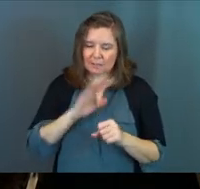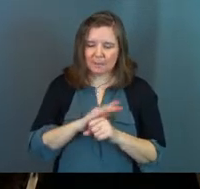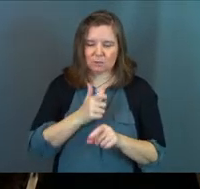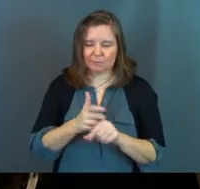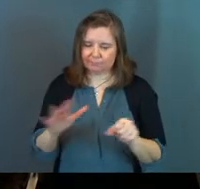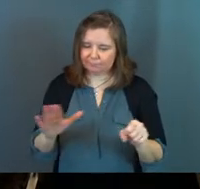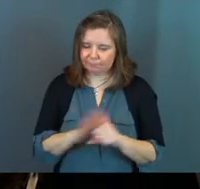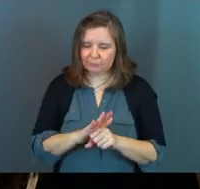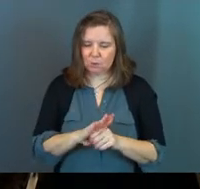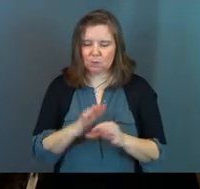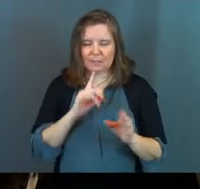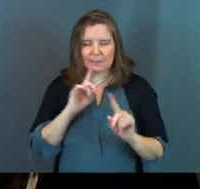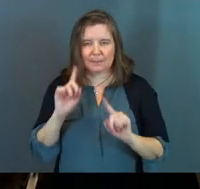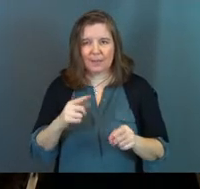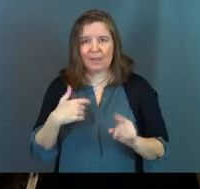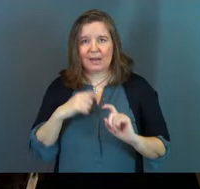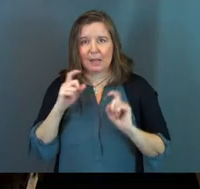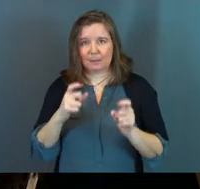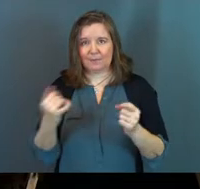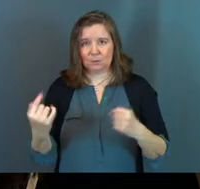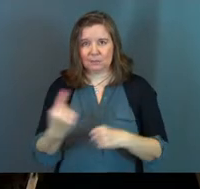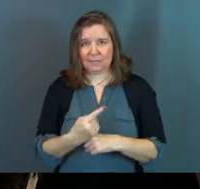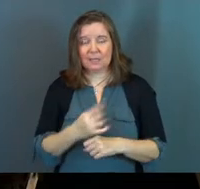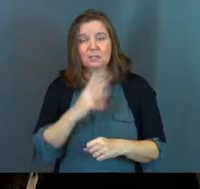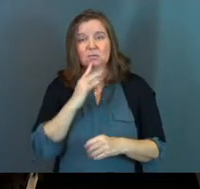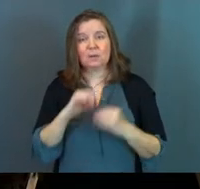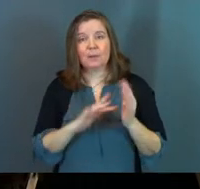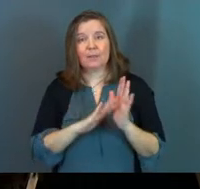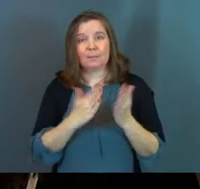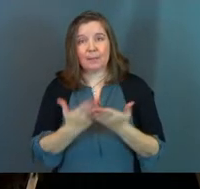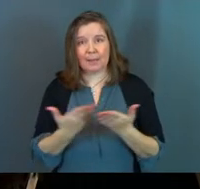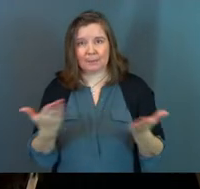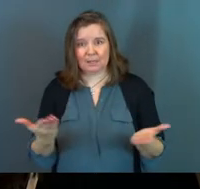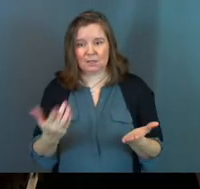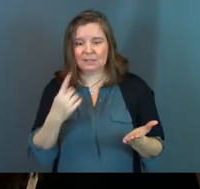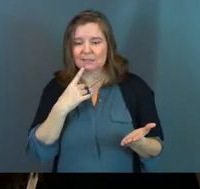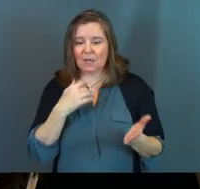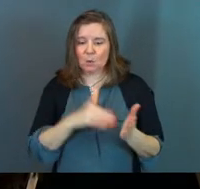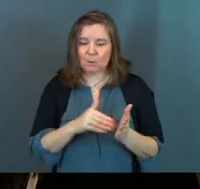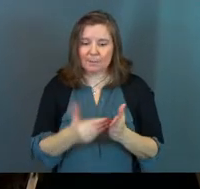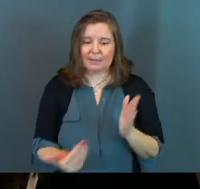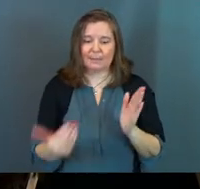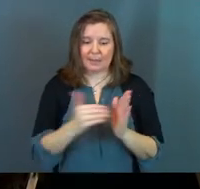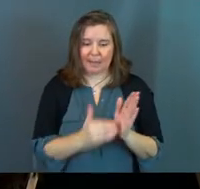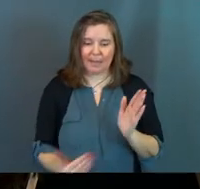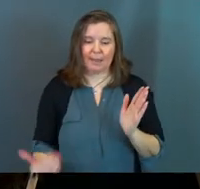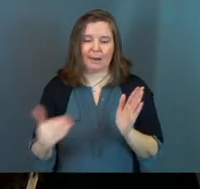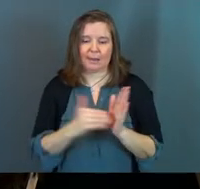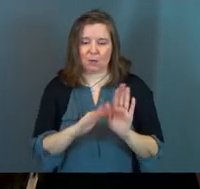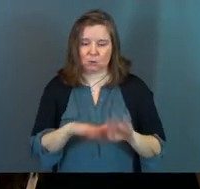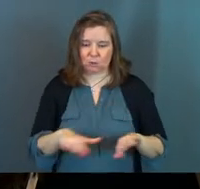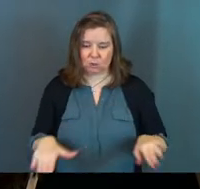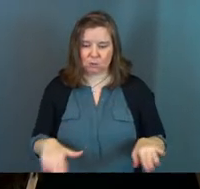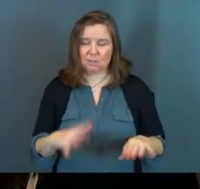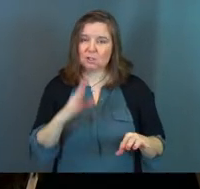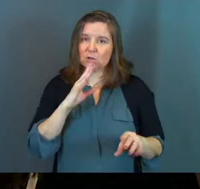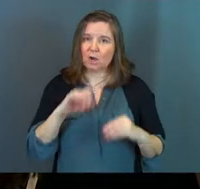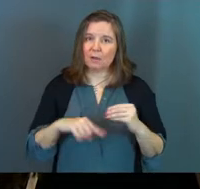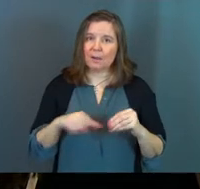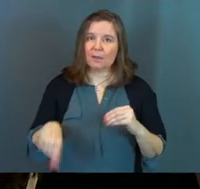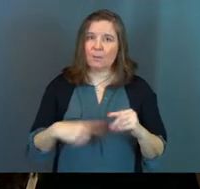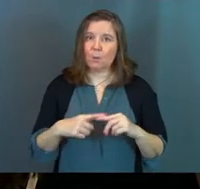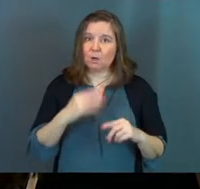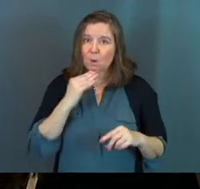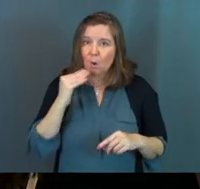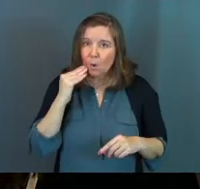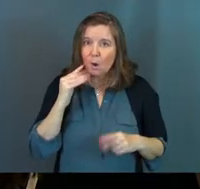yourselves wholeheartedly to these commands that I'm giving you today. He's talking about the Bible here. It says, repeat them again and again to your children. Talk about them